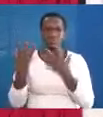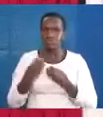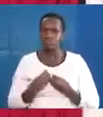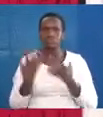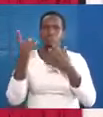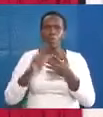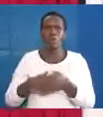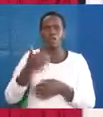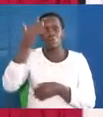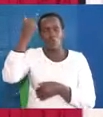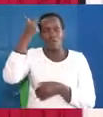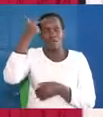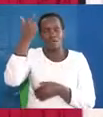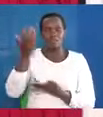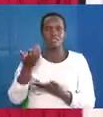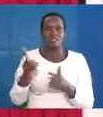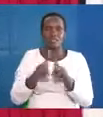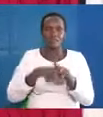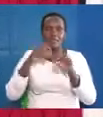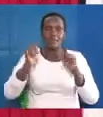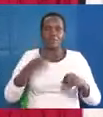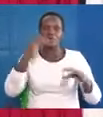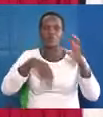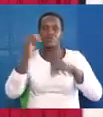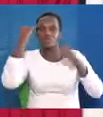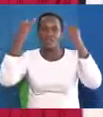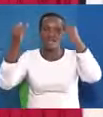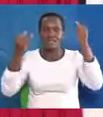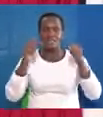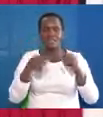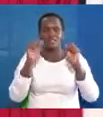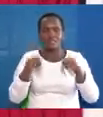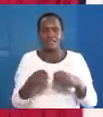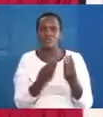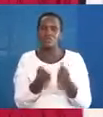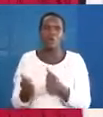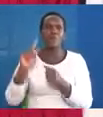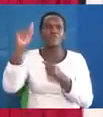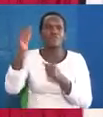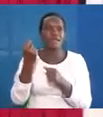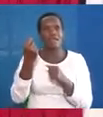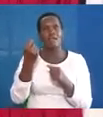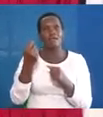provide ideas that could be effected to solve Kenya's most